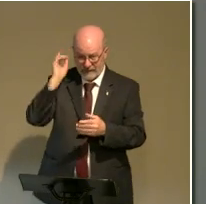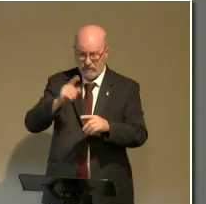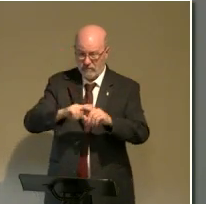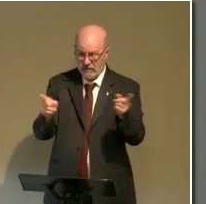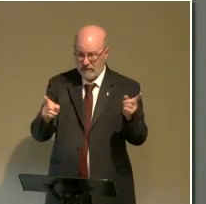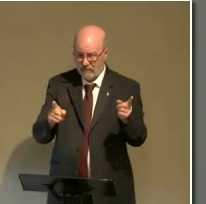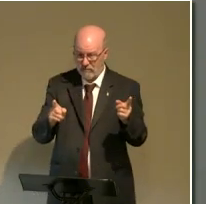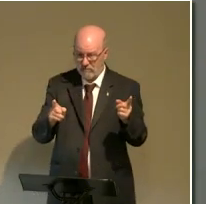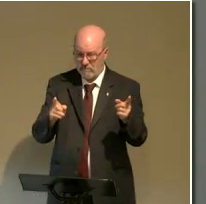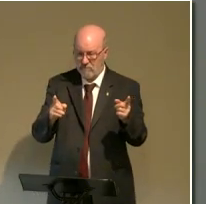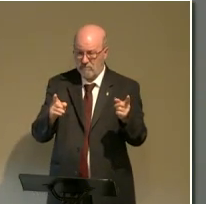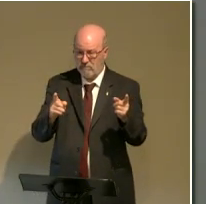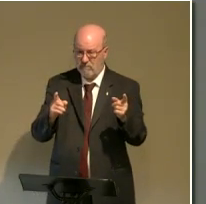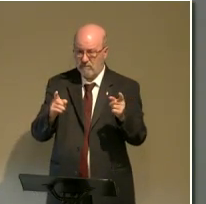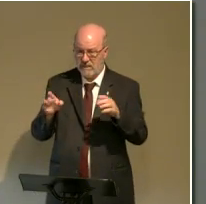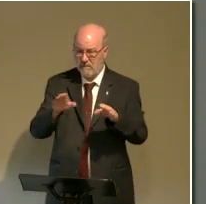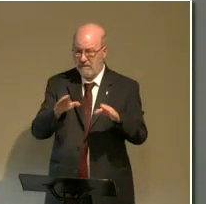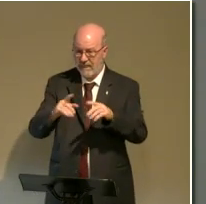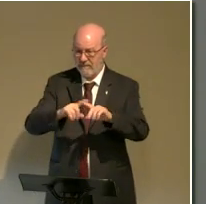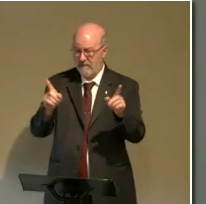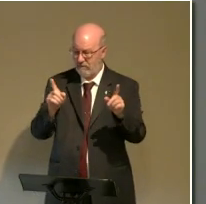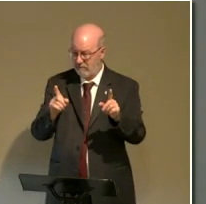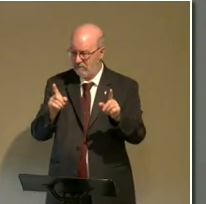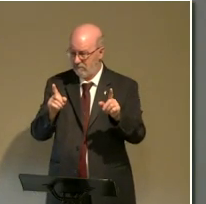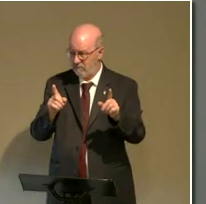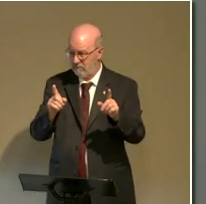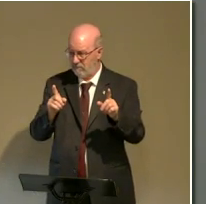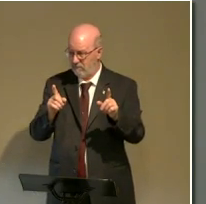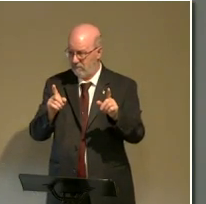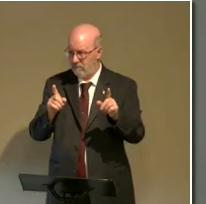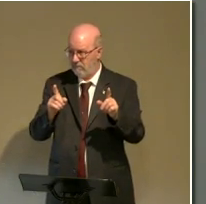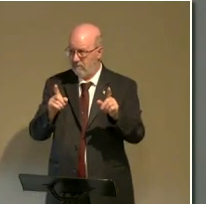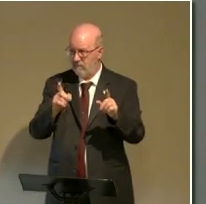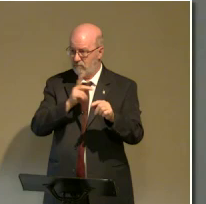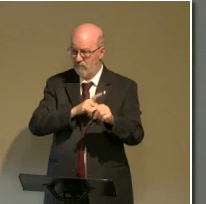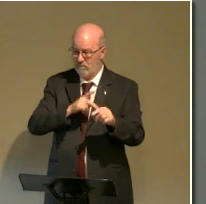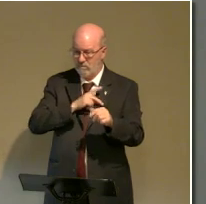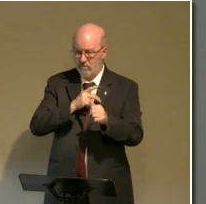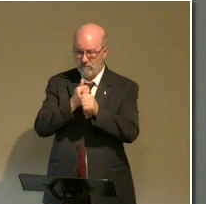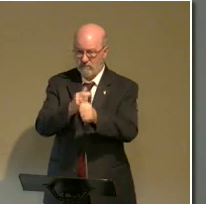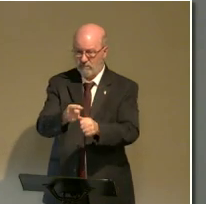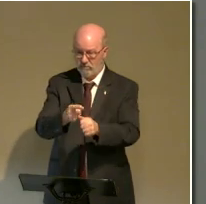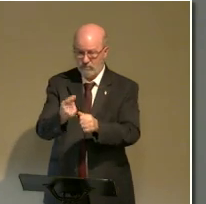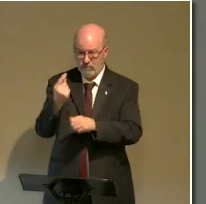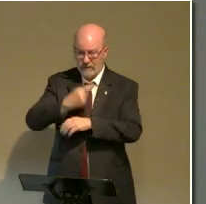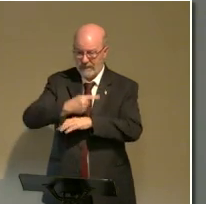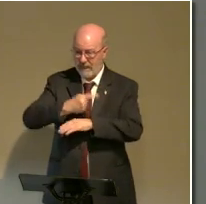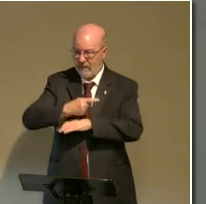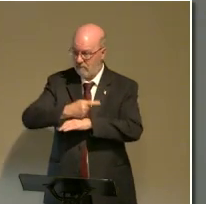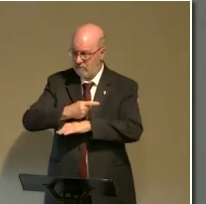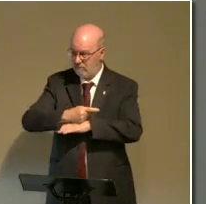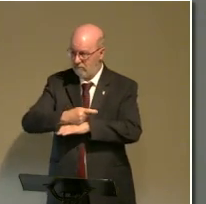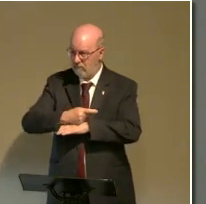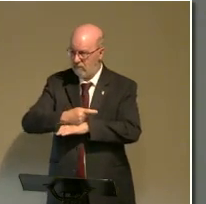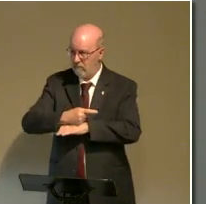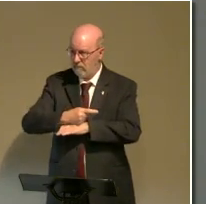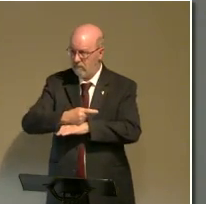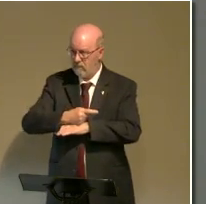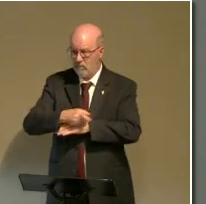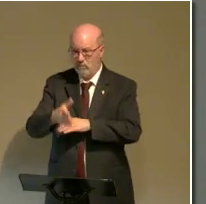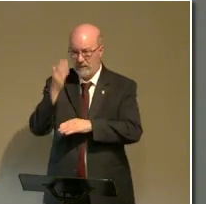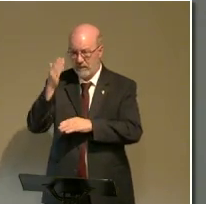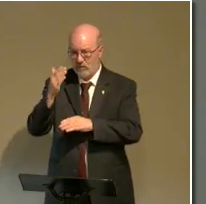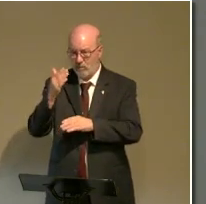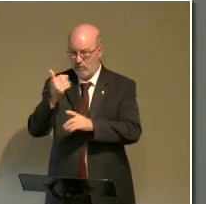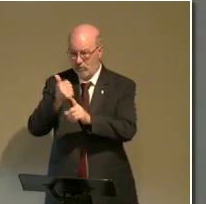He carried himself different, okay? So if a person followed you for the day, would they know